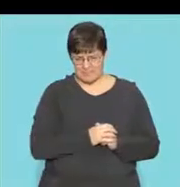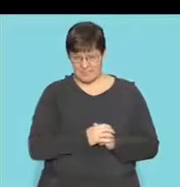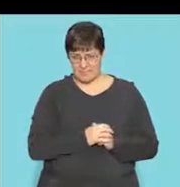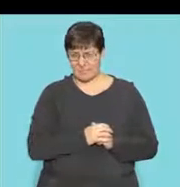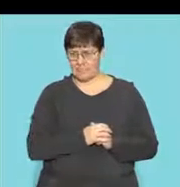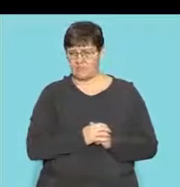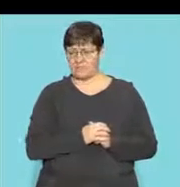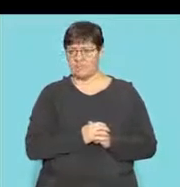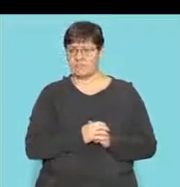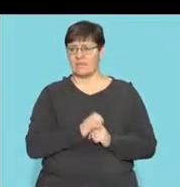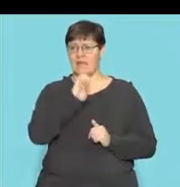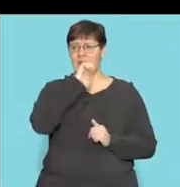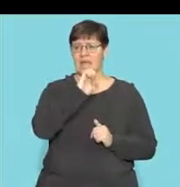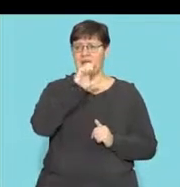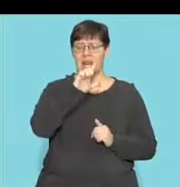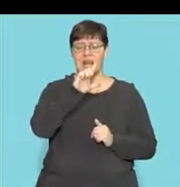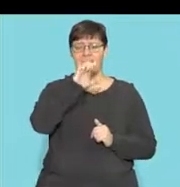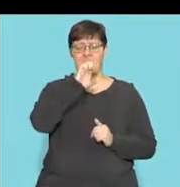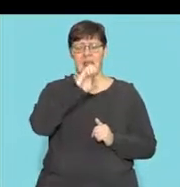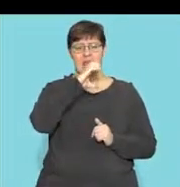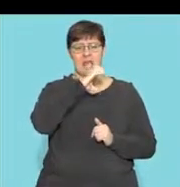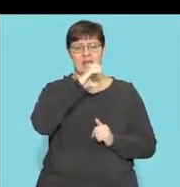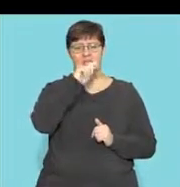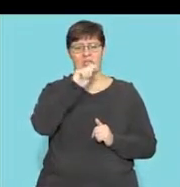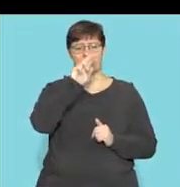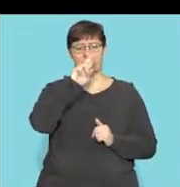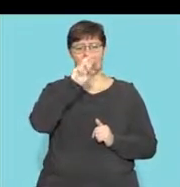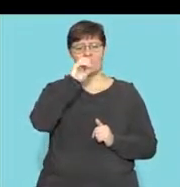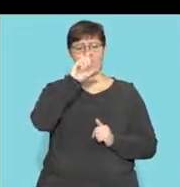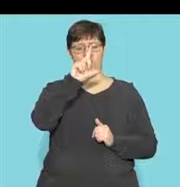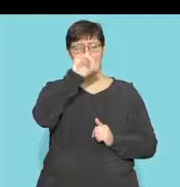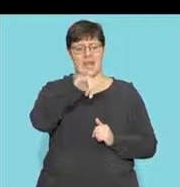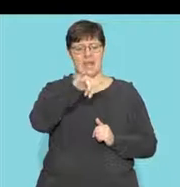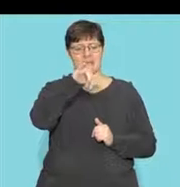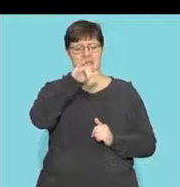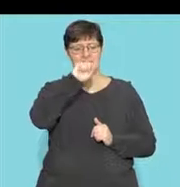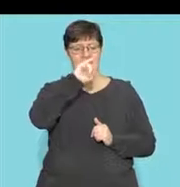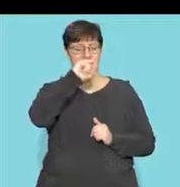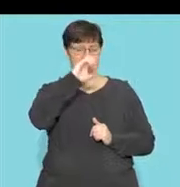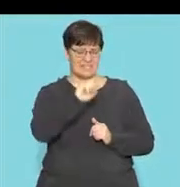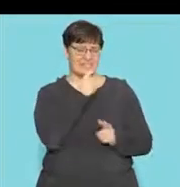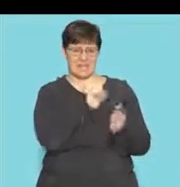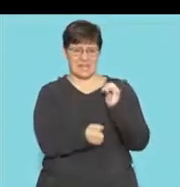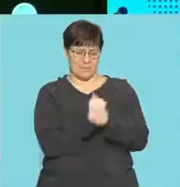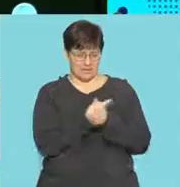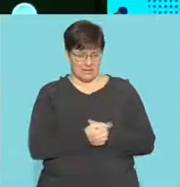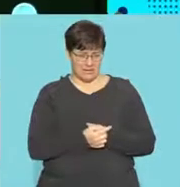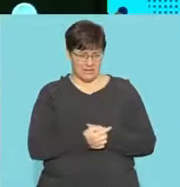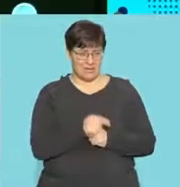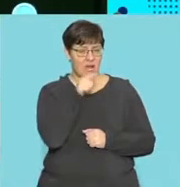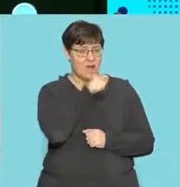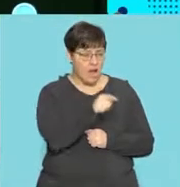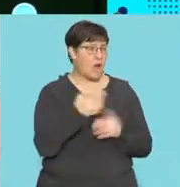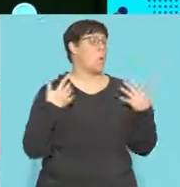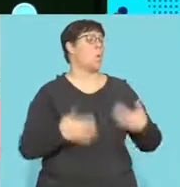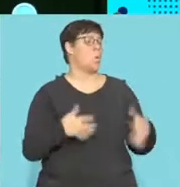the electrolytic cell is where electrolysis takes place. And electrolysis is really an important